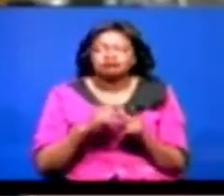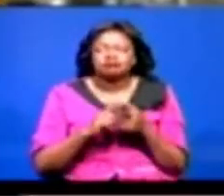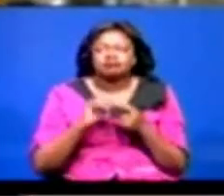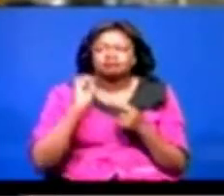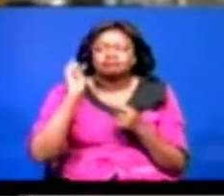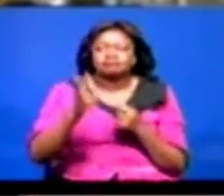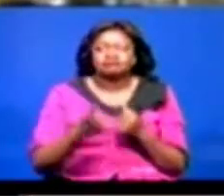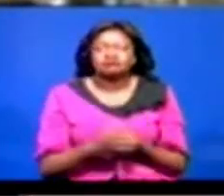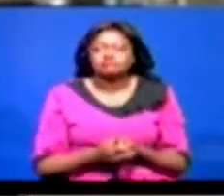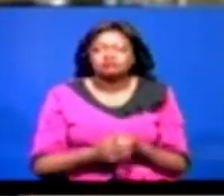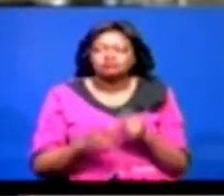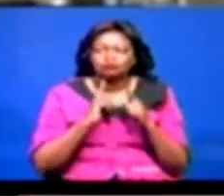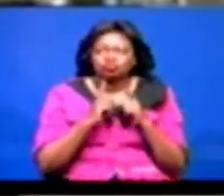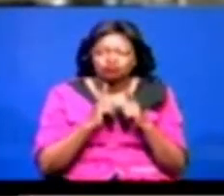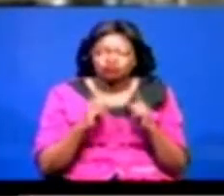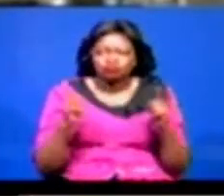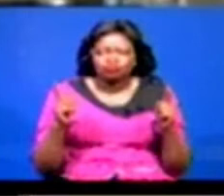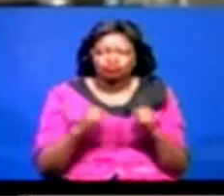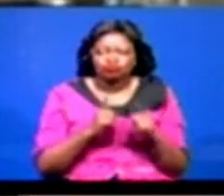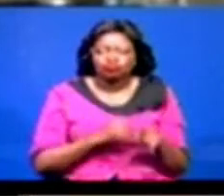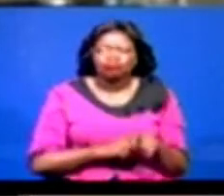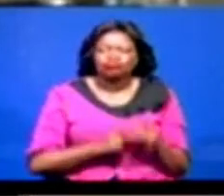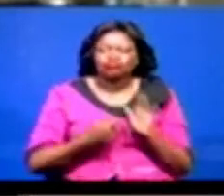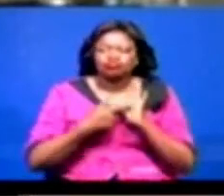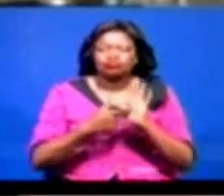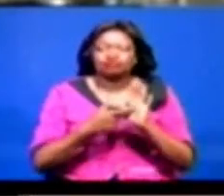a few moments to demonstrate